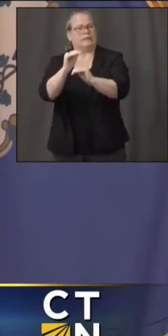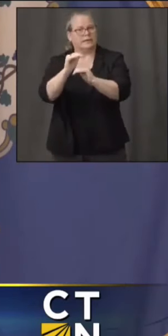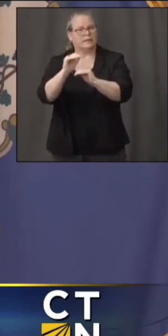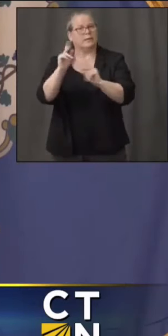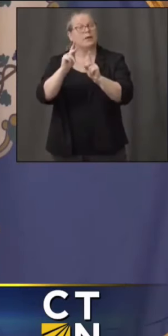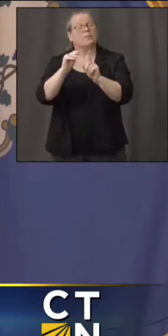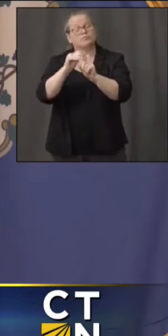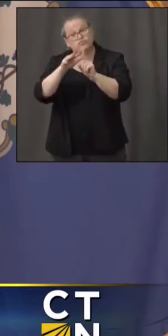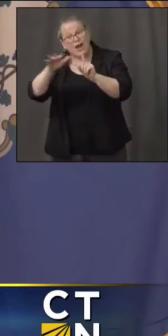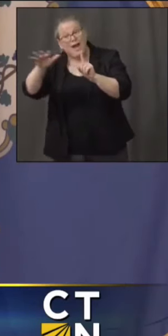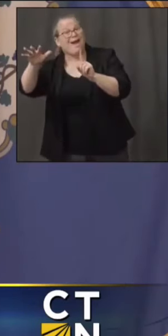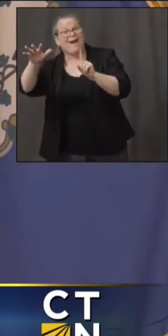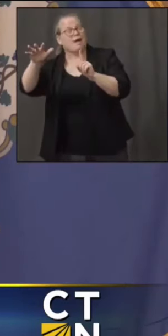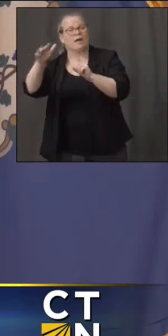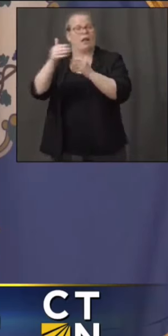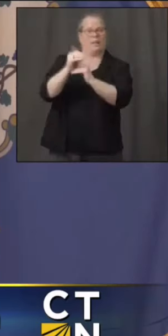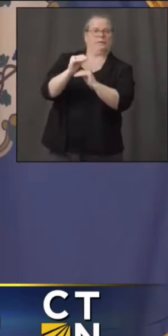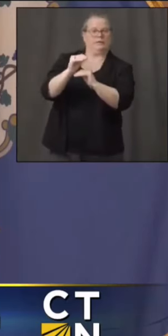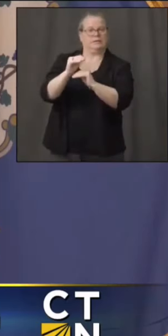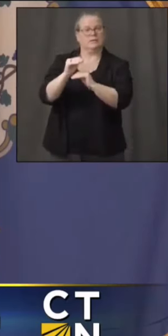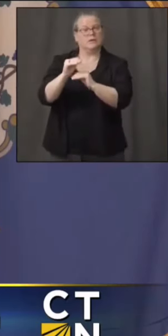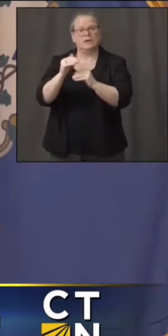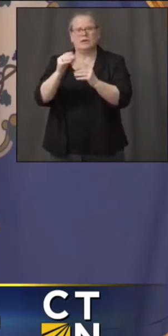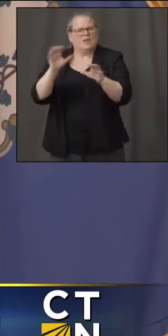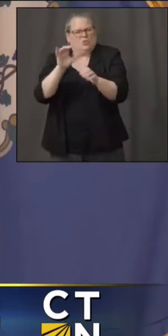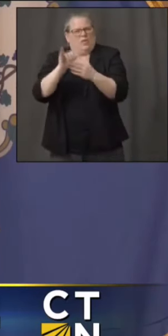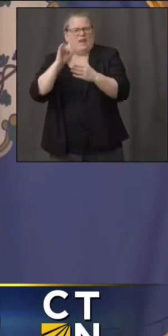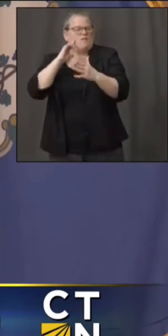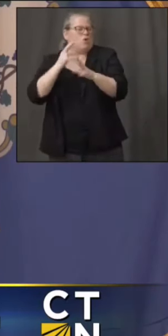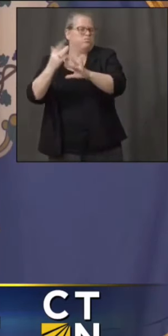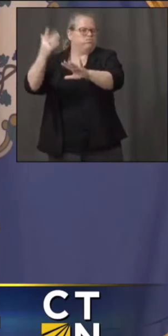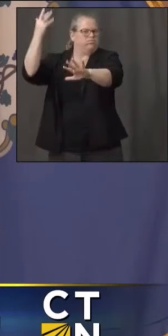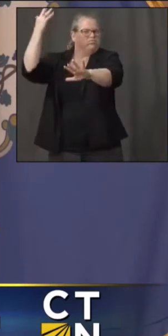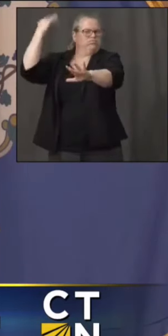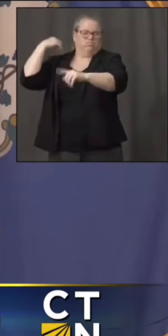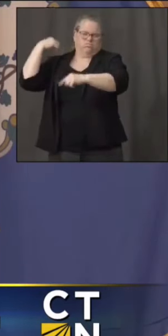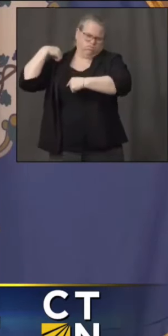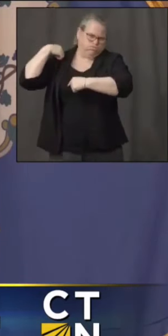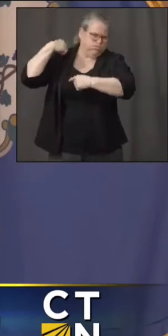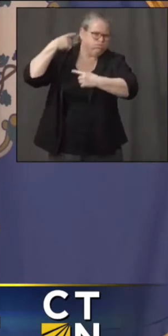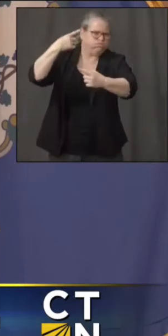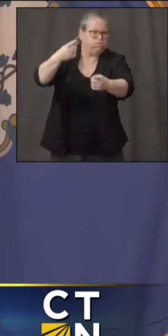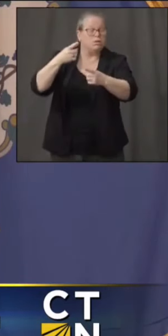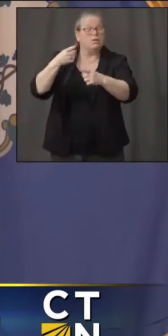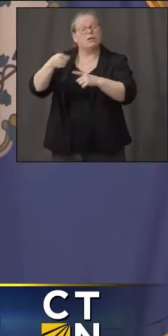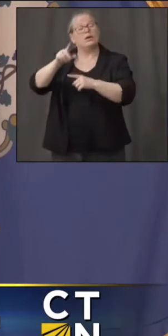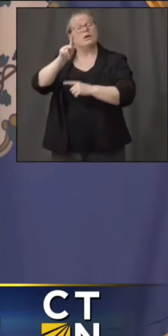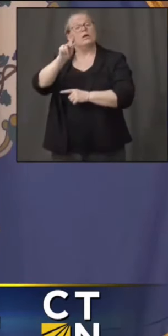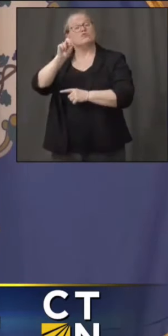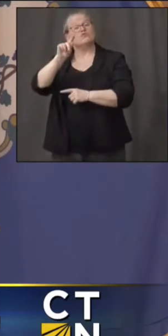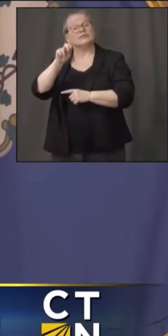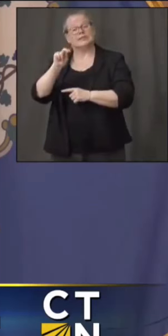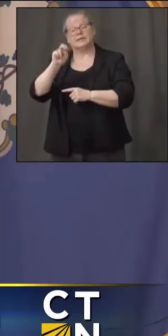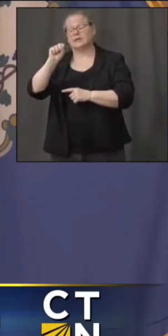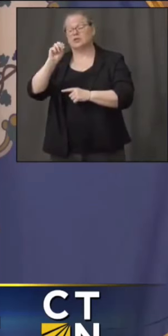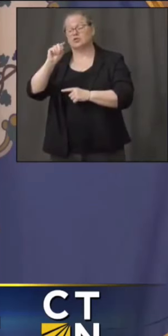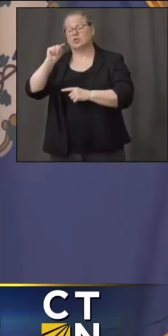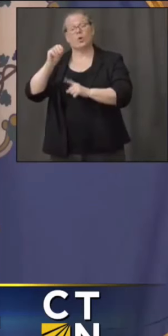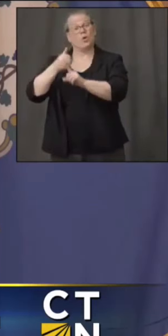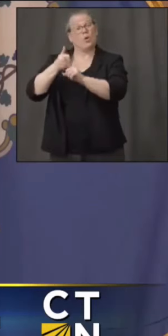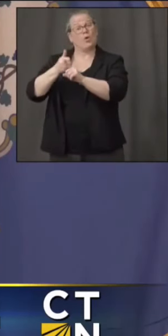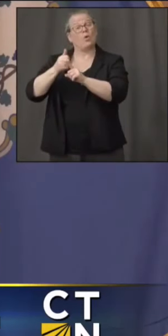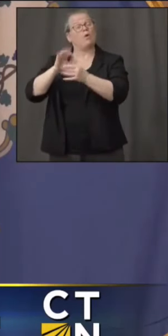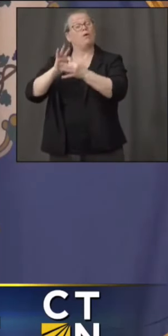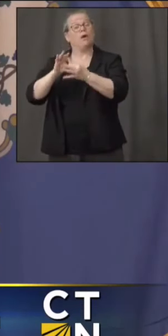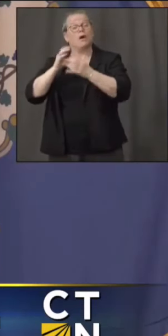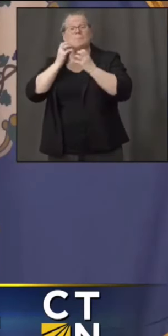years. And Kristen Soto has been doing this focused on measles, which I'm told is also highly infectious.